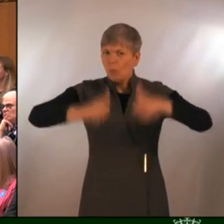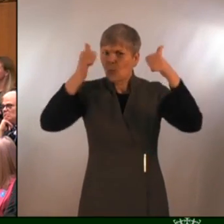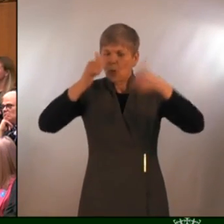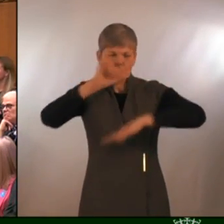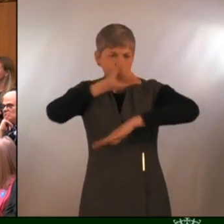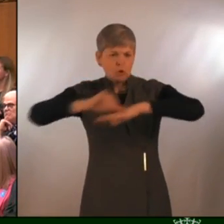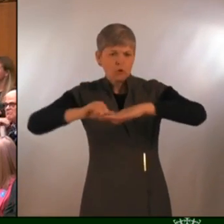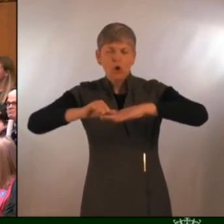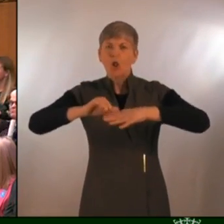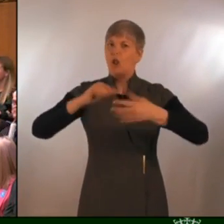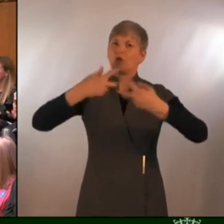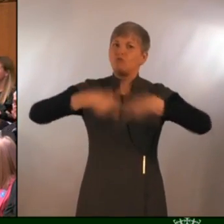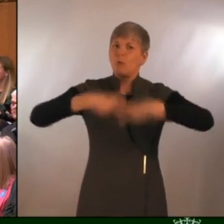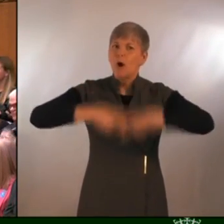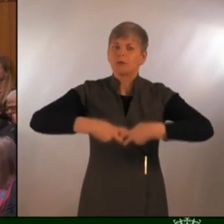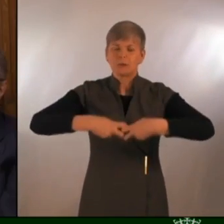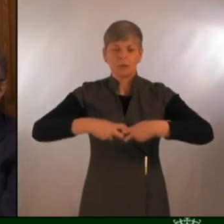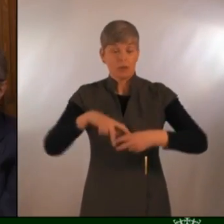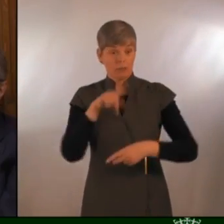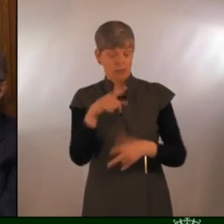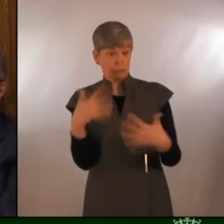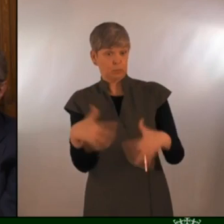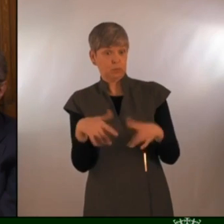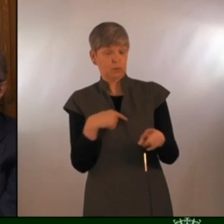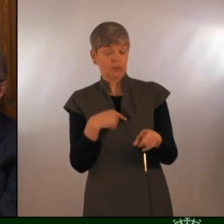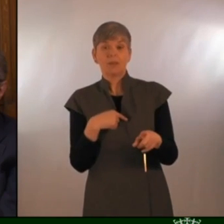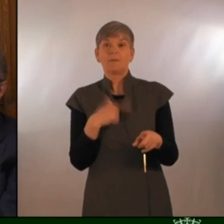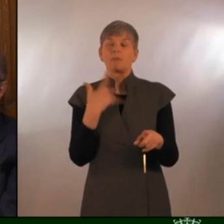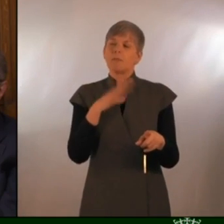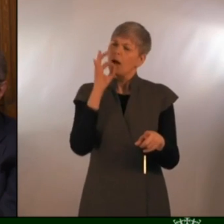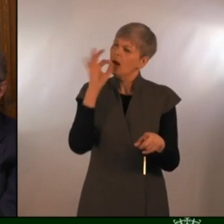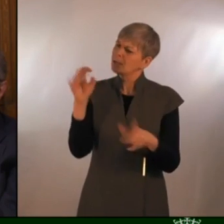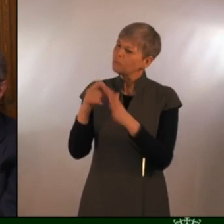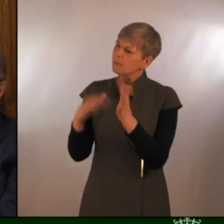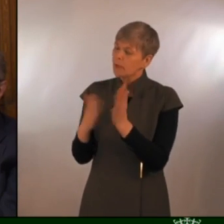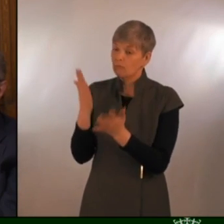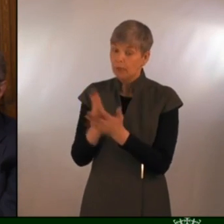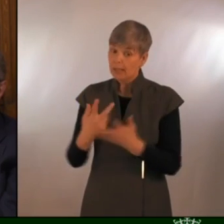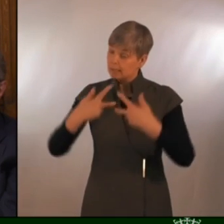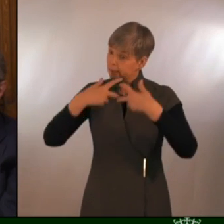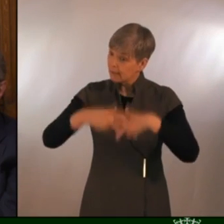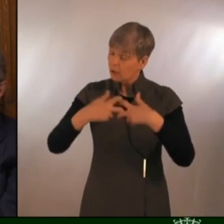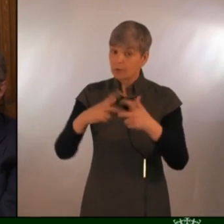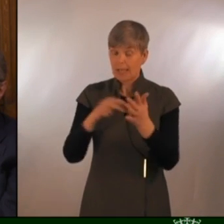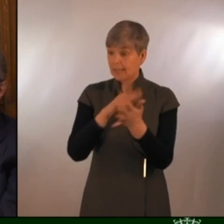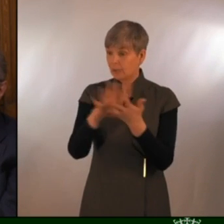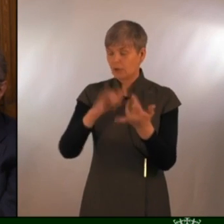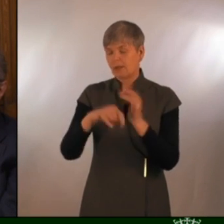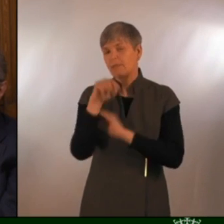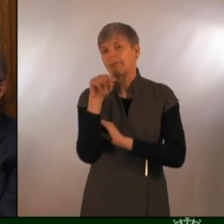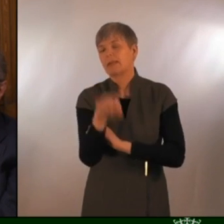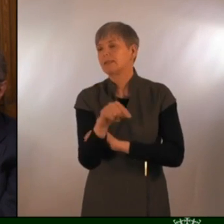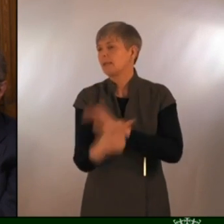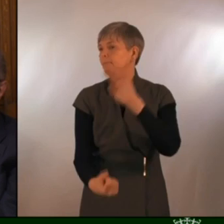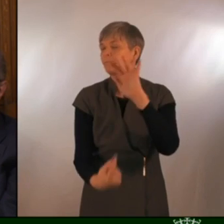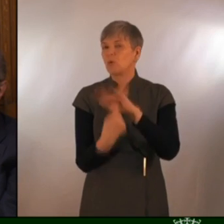the health provision in my constituency. Does the Prime Minister agree with me that technological advances in the NHS is paramount to